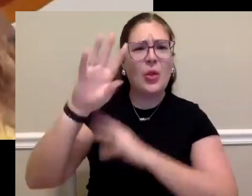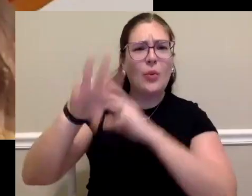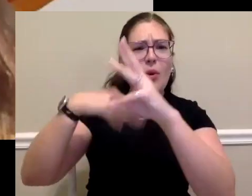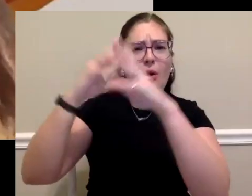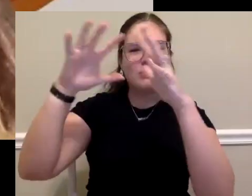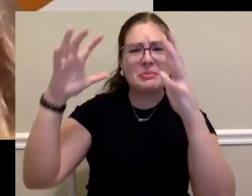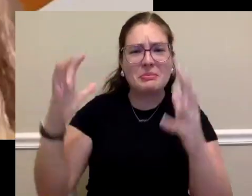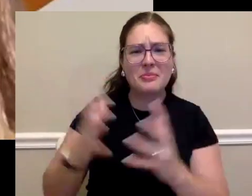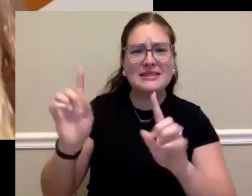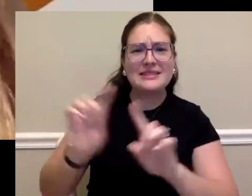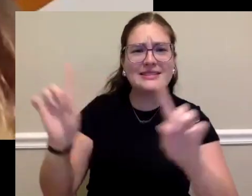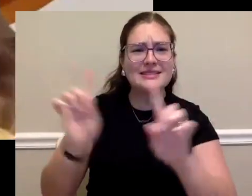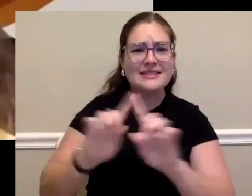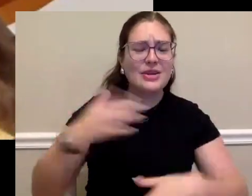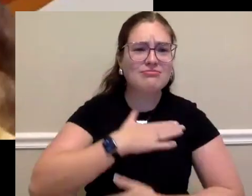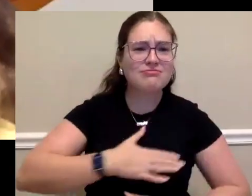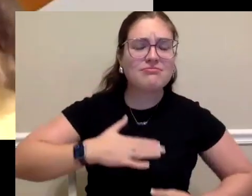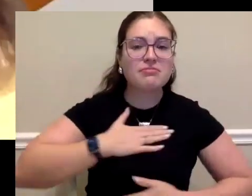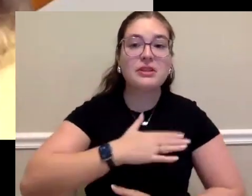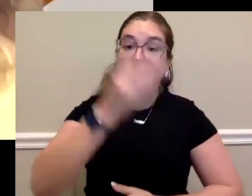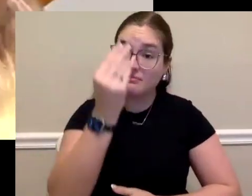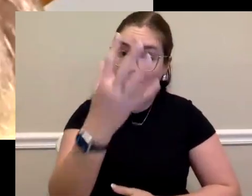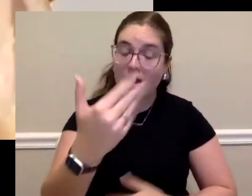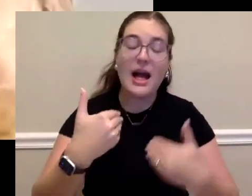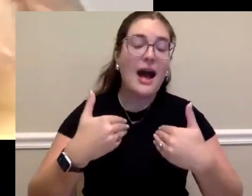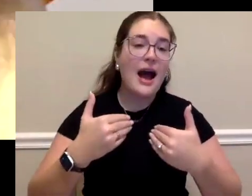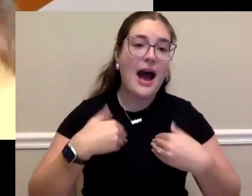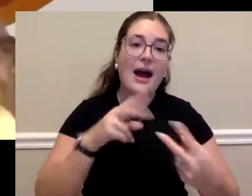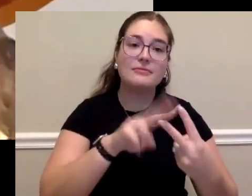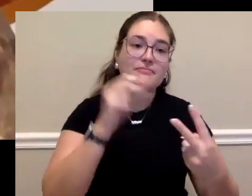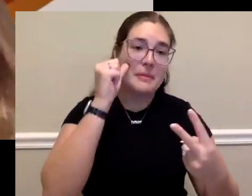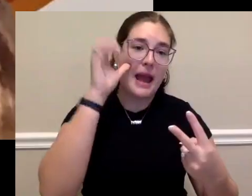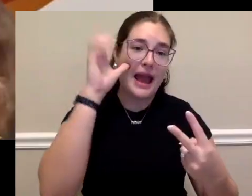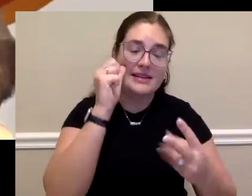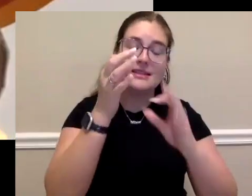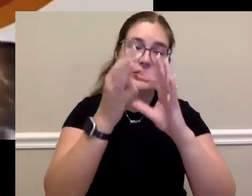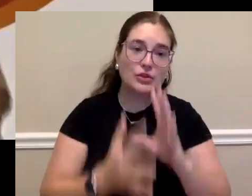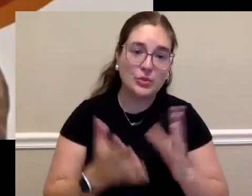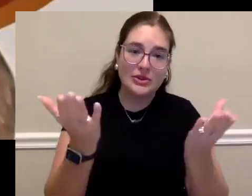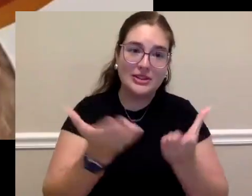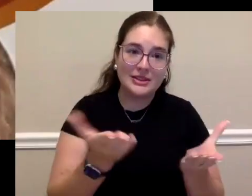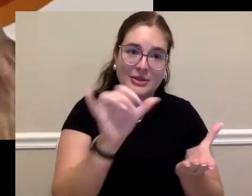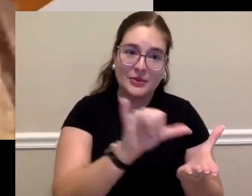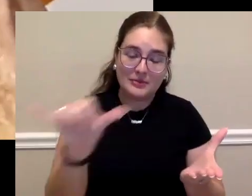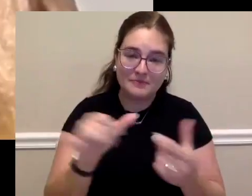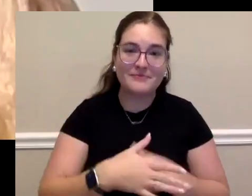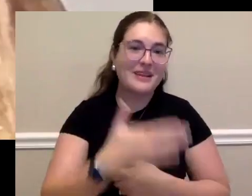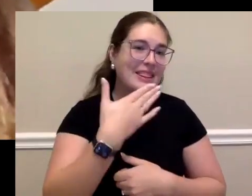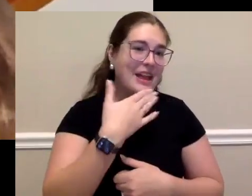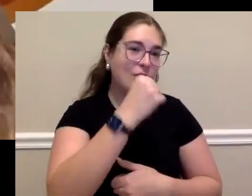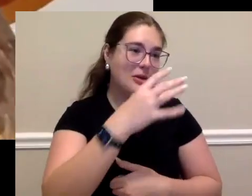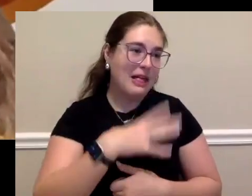is. And FYI, we have some amazing ASL interpreters with us today. Thank you,